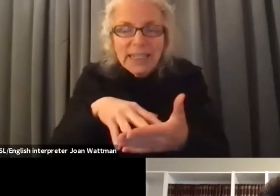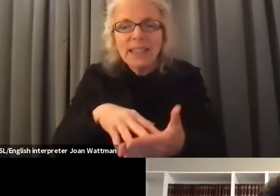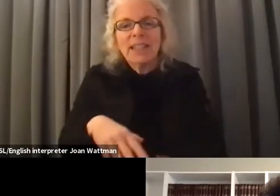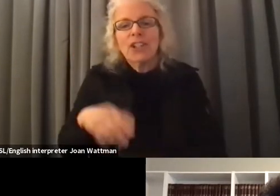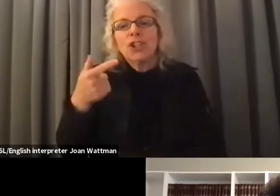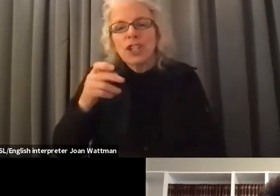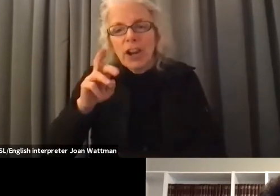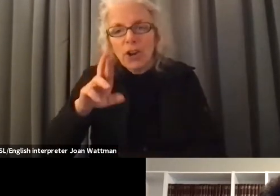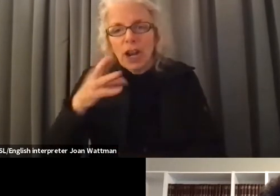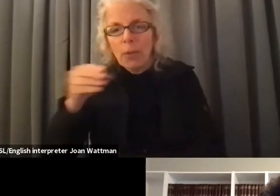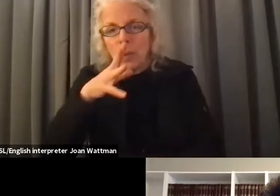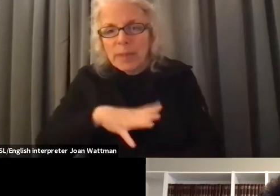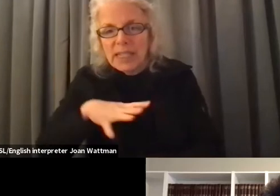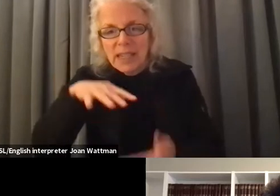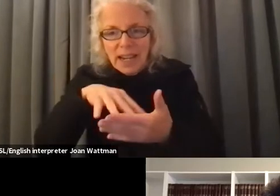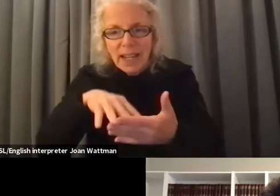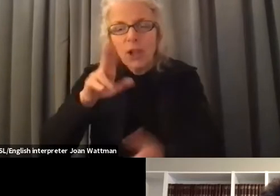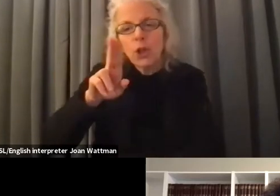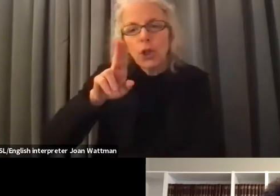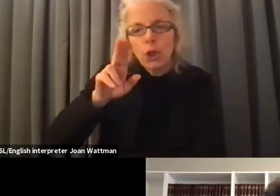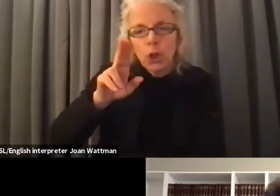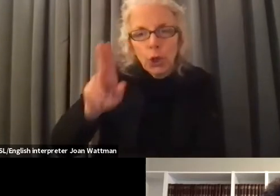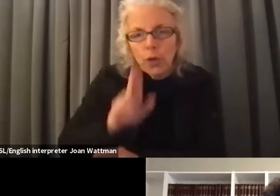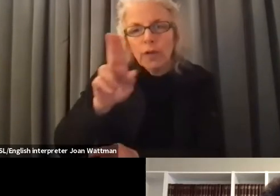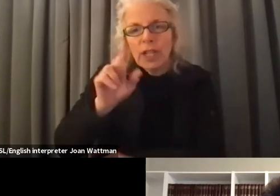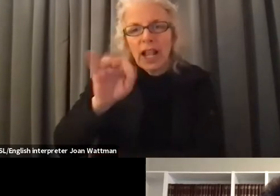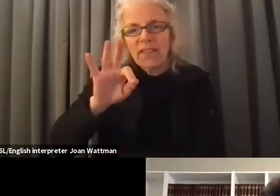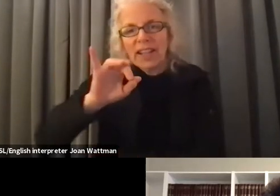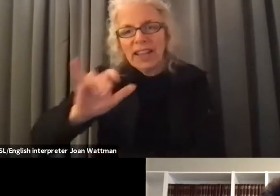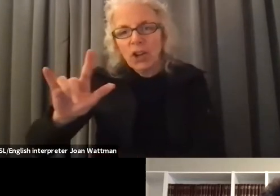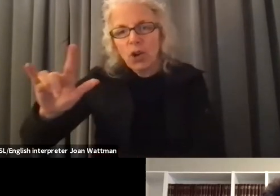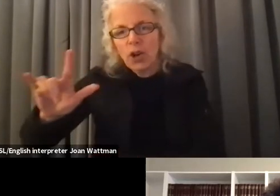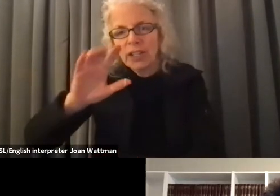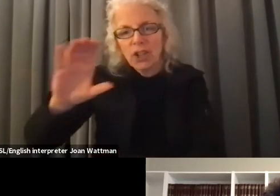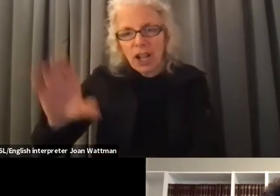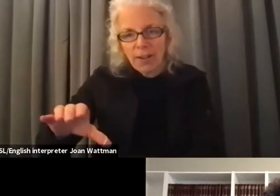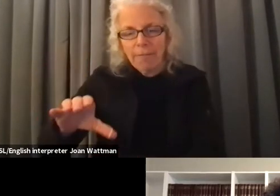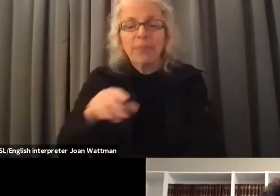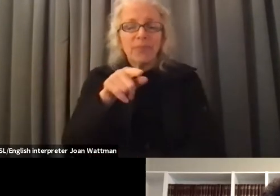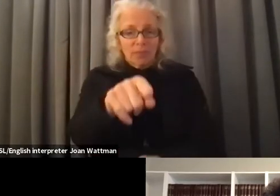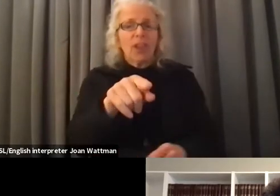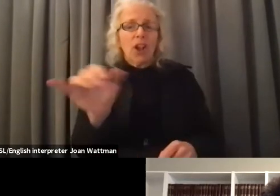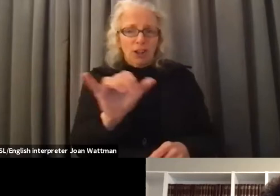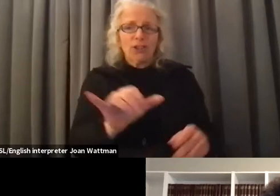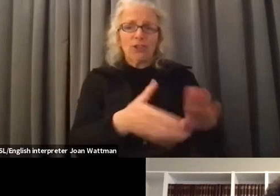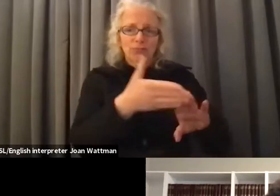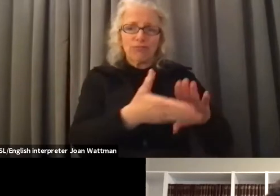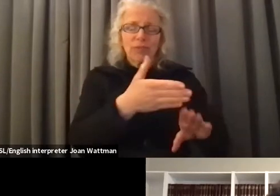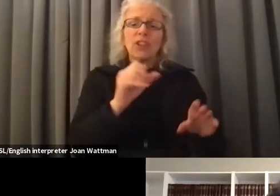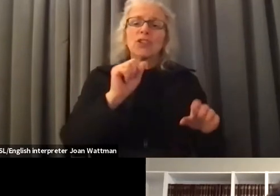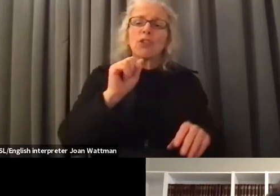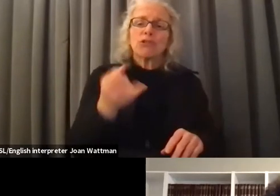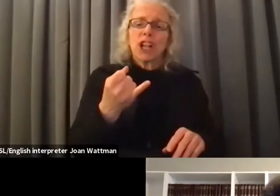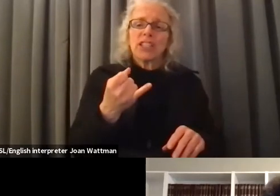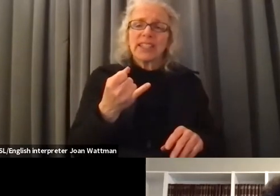at the University of Illinois, Chicago. She also directs the campus-wide Social Justice Initiative, a project